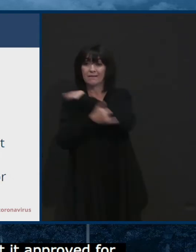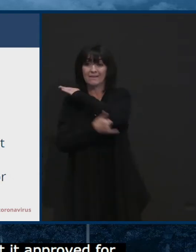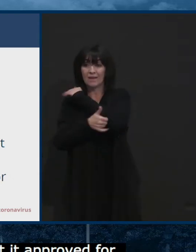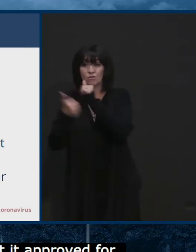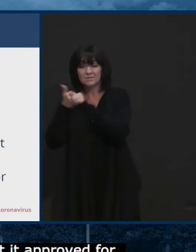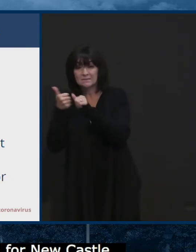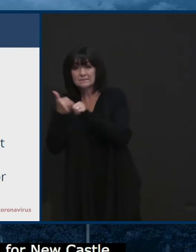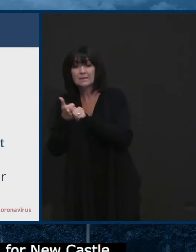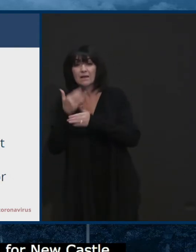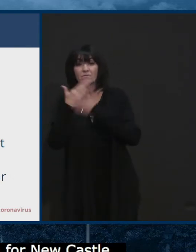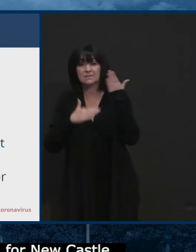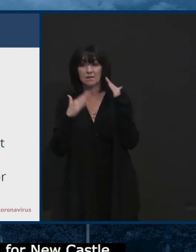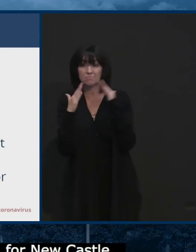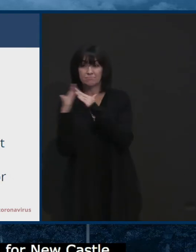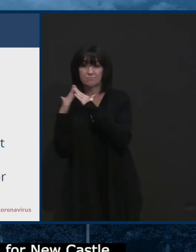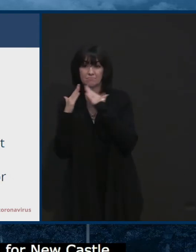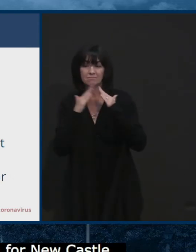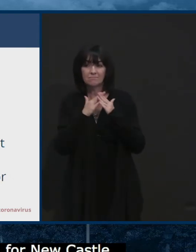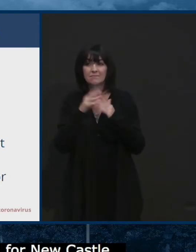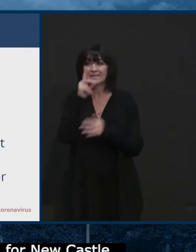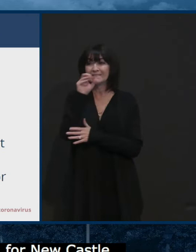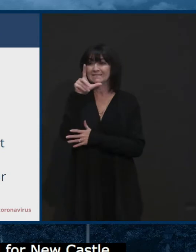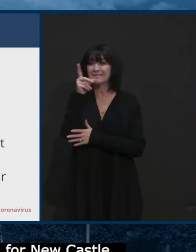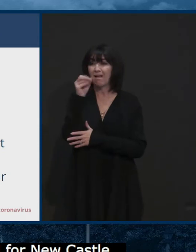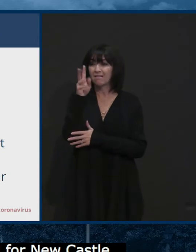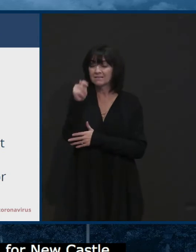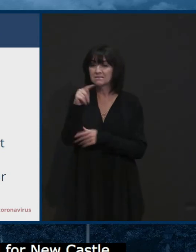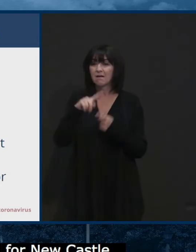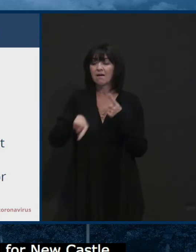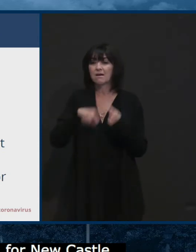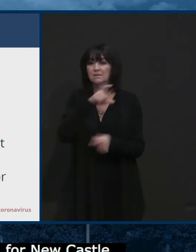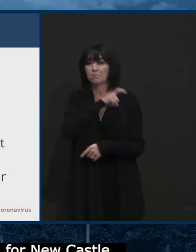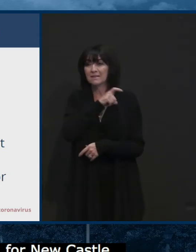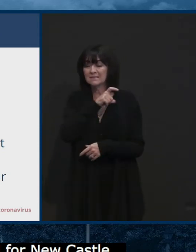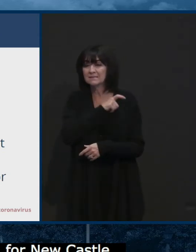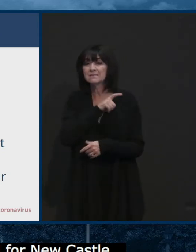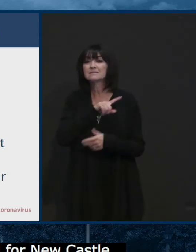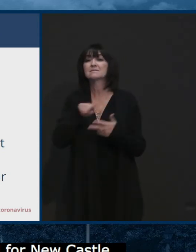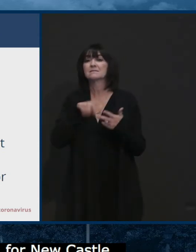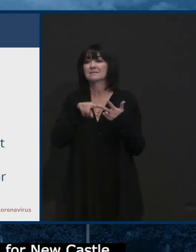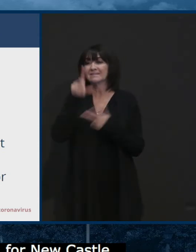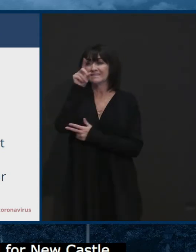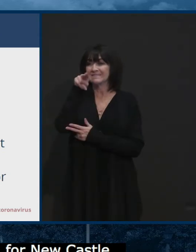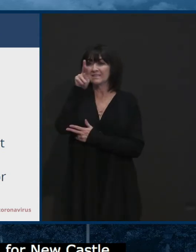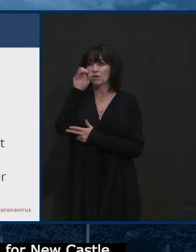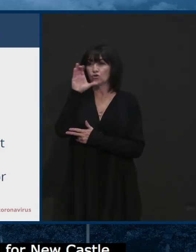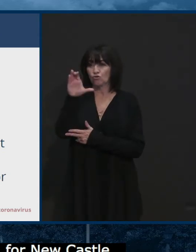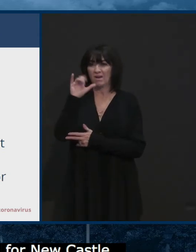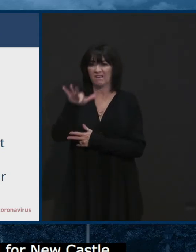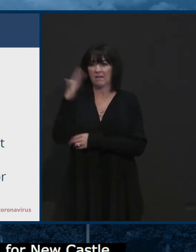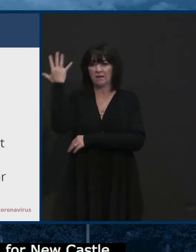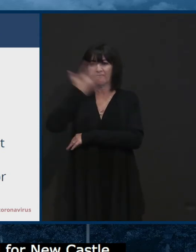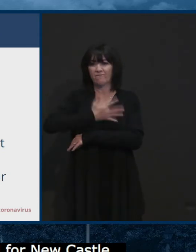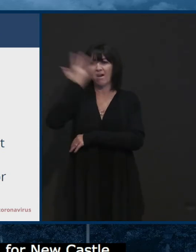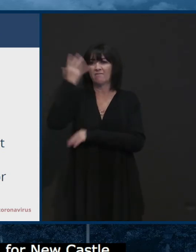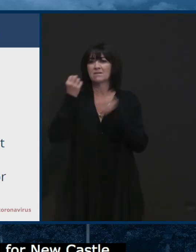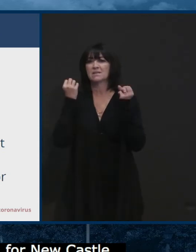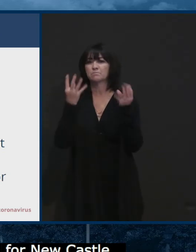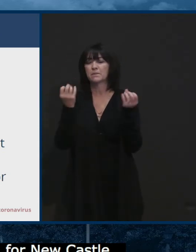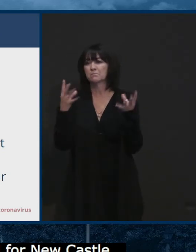municipalities, DelDOT, DENREC, state police incurred over that really 5-day event that we had that had a lot of damage